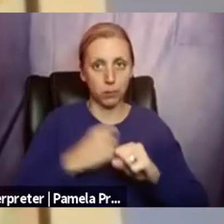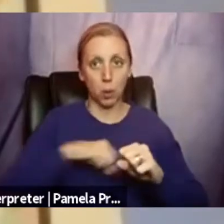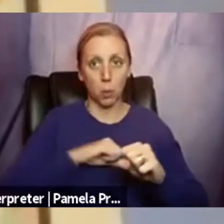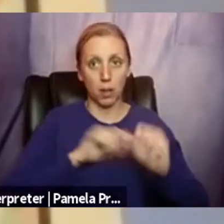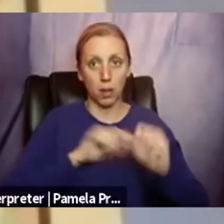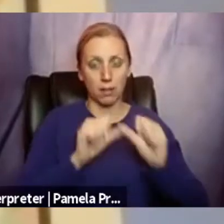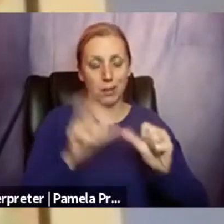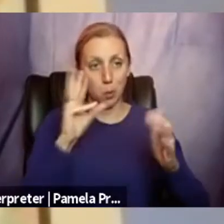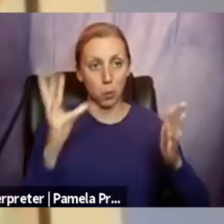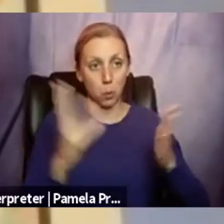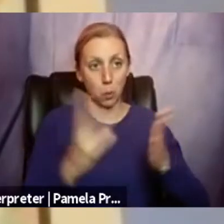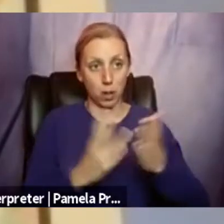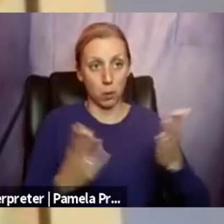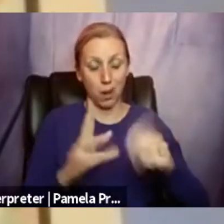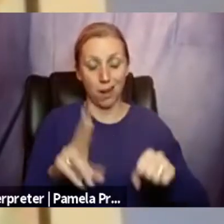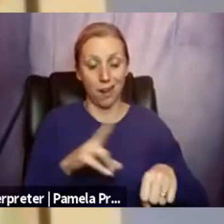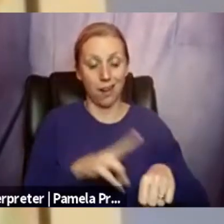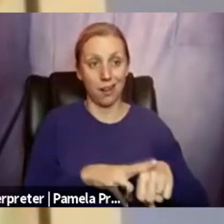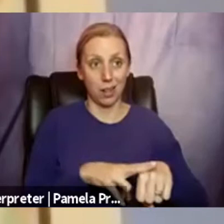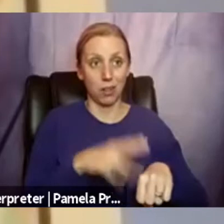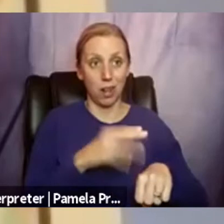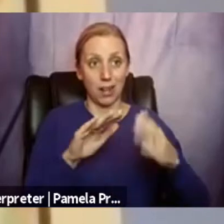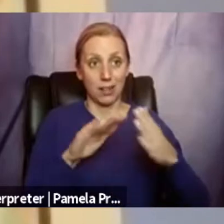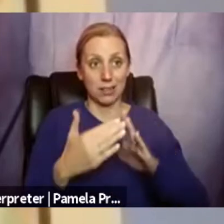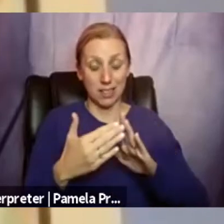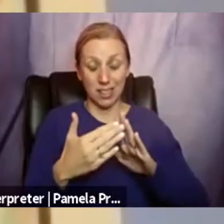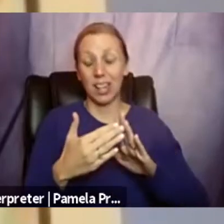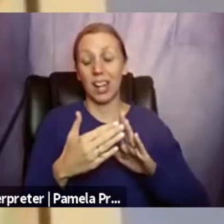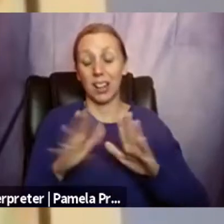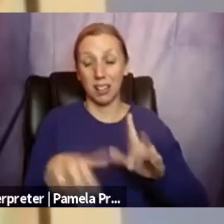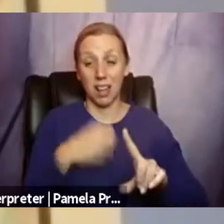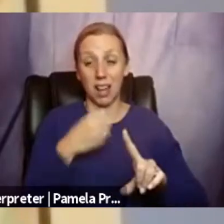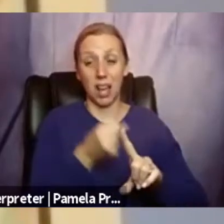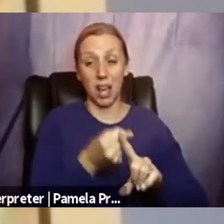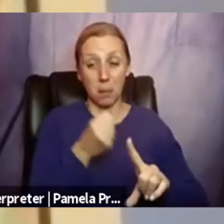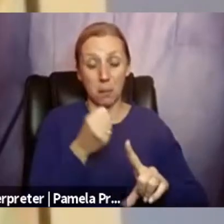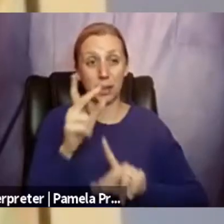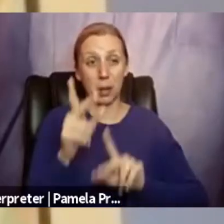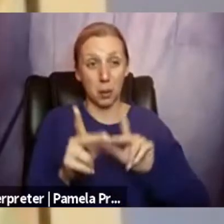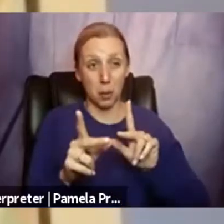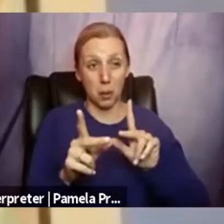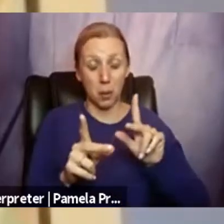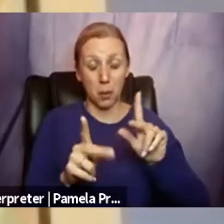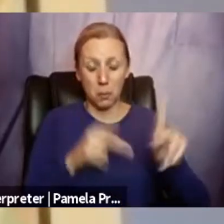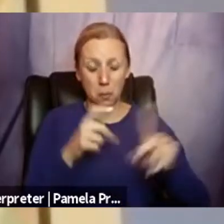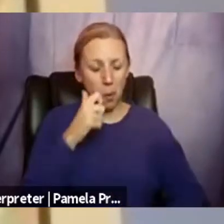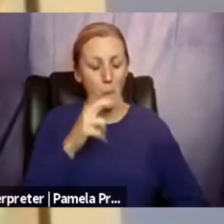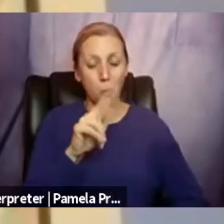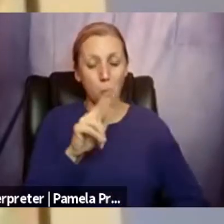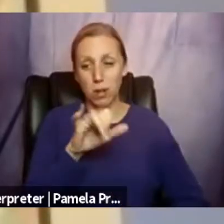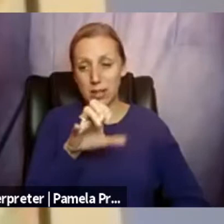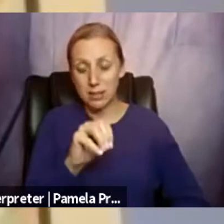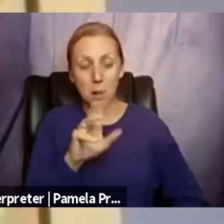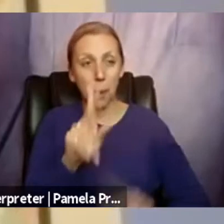to witness as a nation and city the palpable impacts that systemic racism has on the lives of Black and